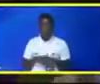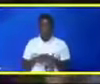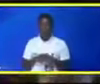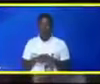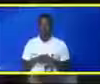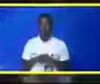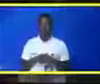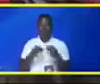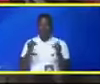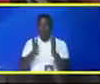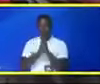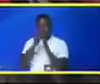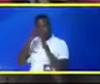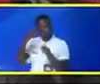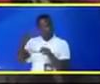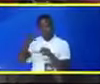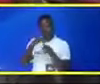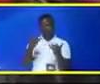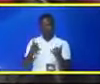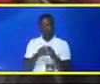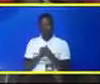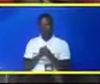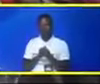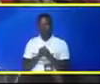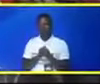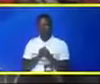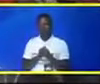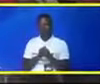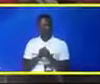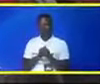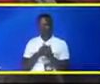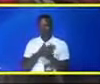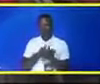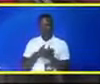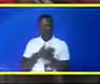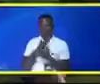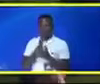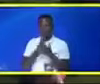I'm about to pray for you right now. And someone following from your home,